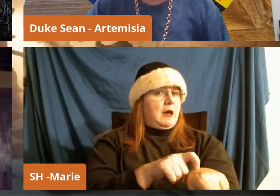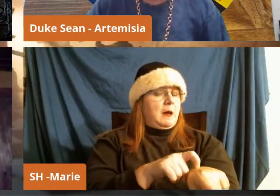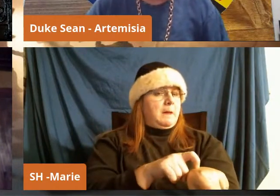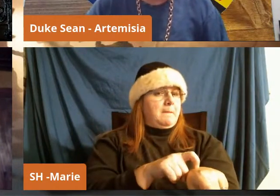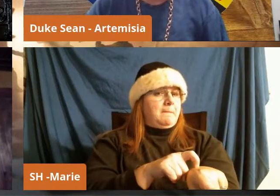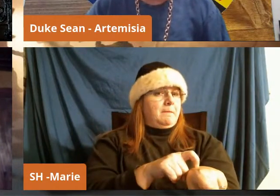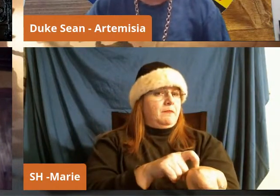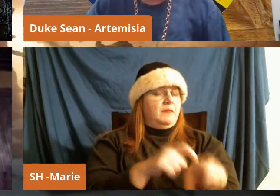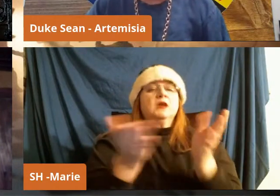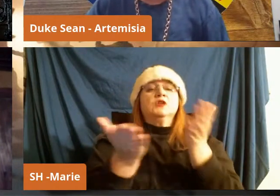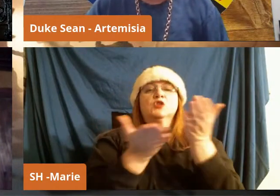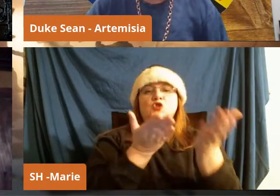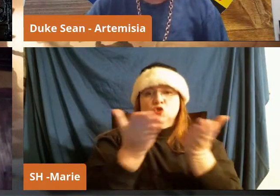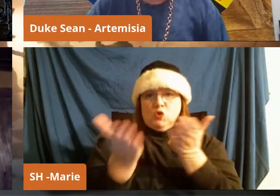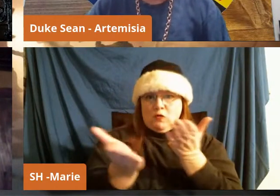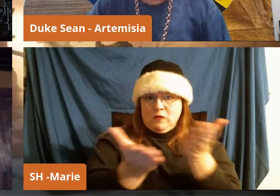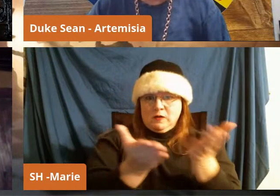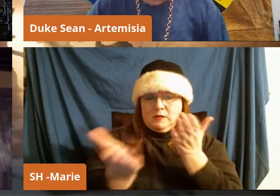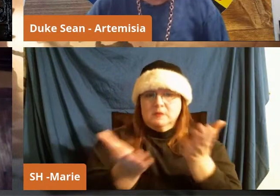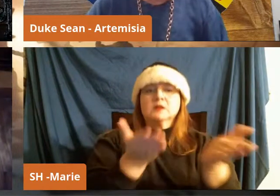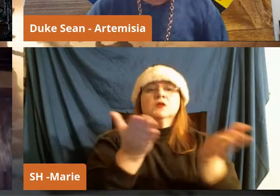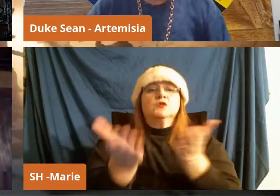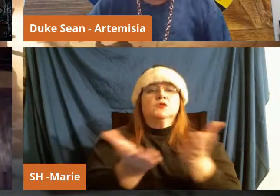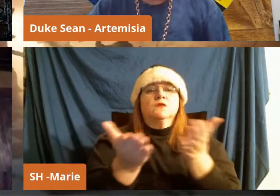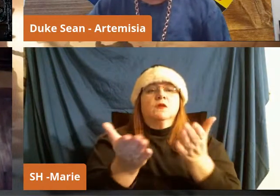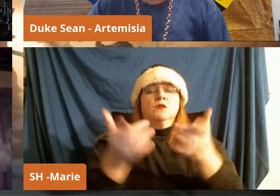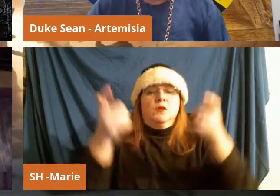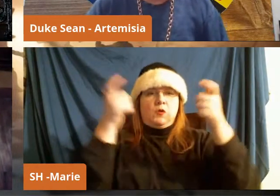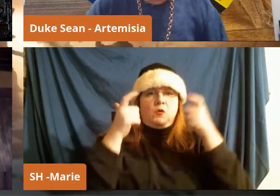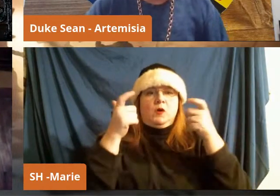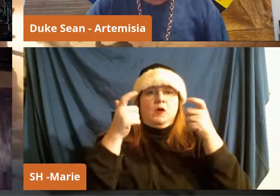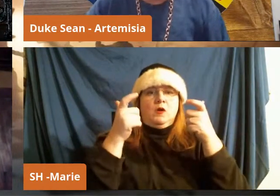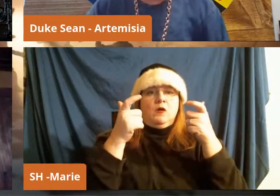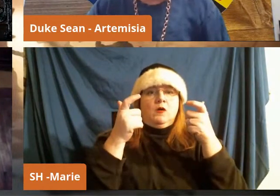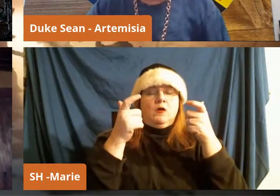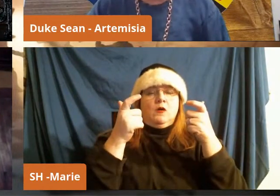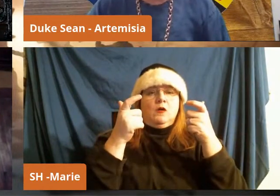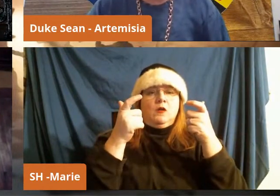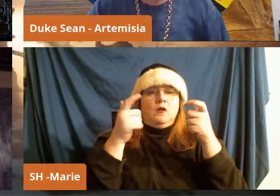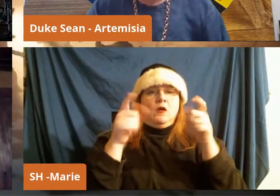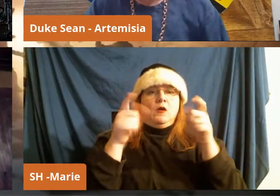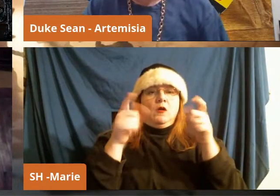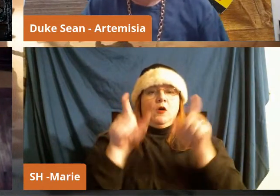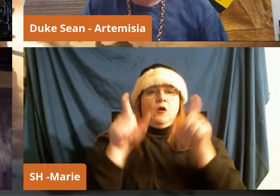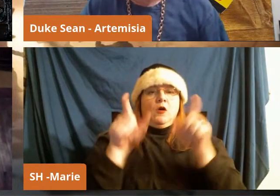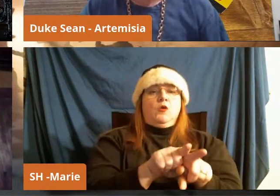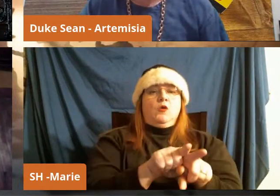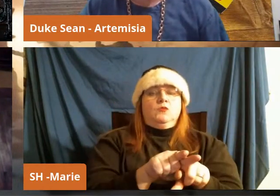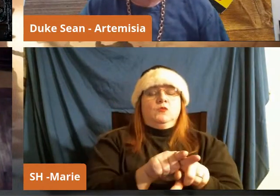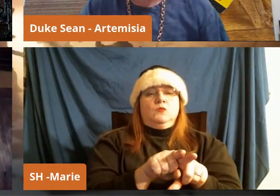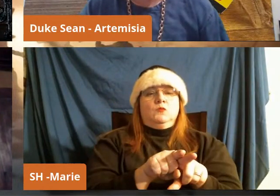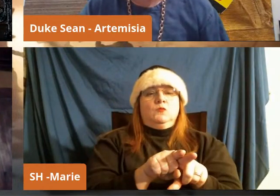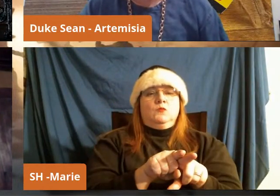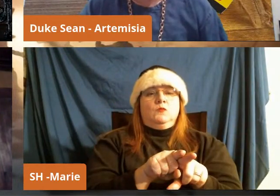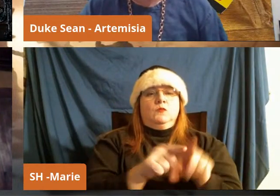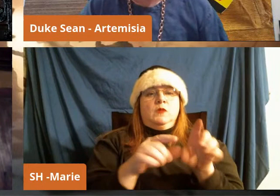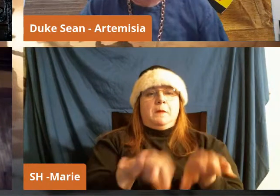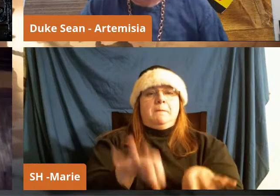it is a service oriented thing because they are serving the crown or coronet, but also they usually